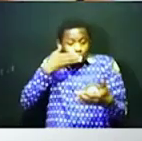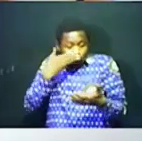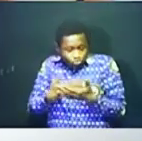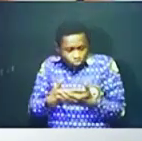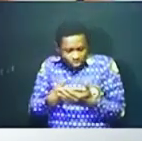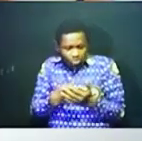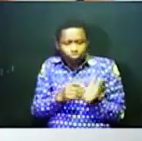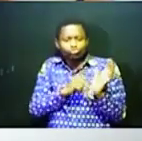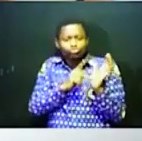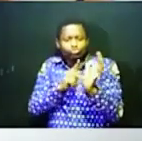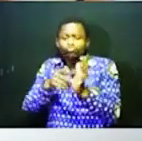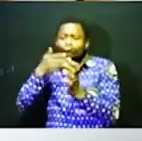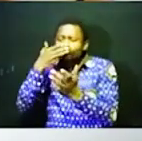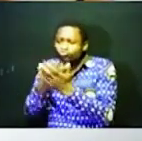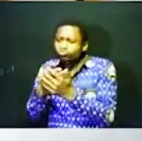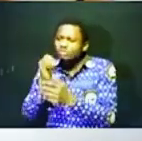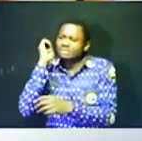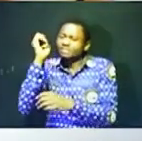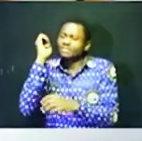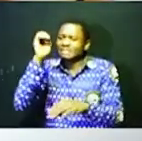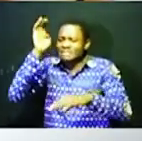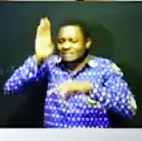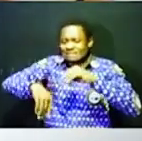It is